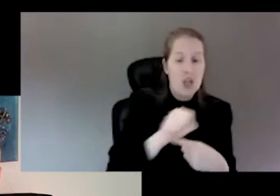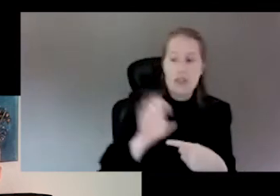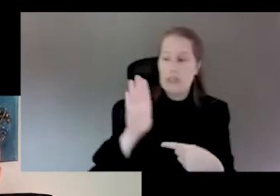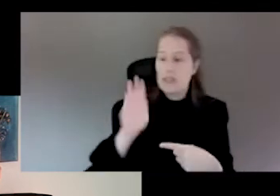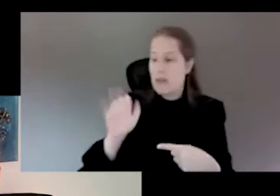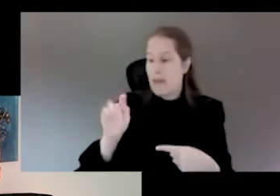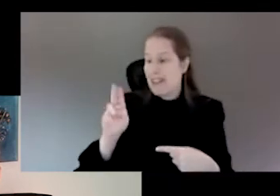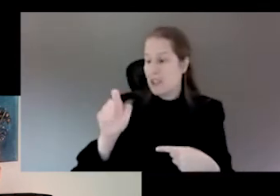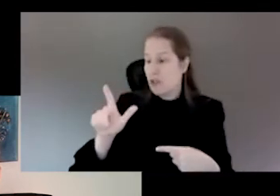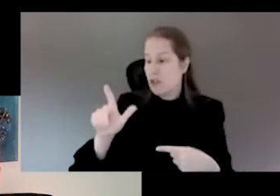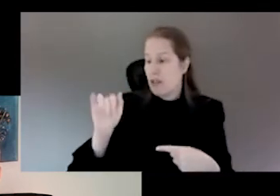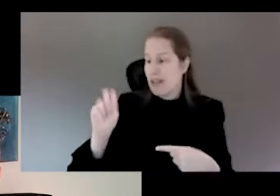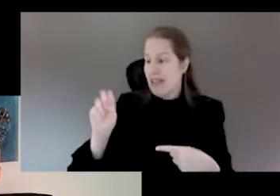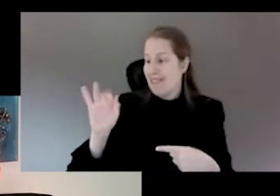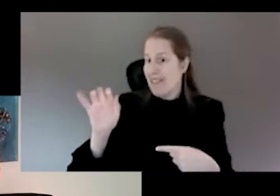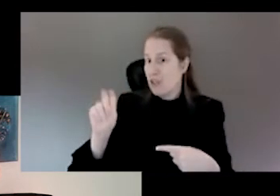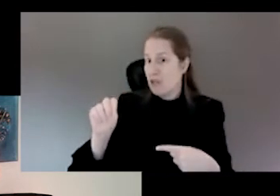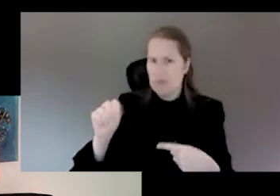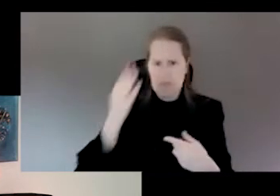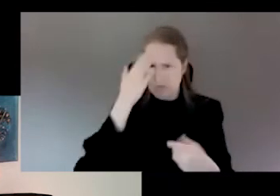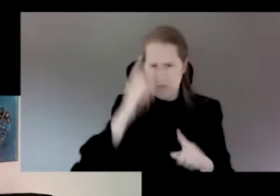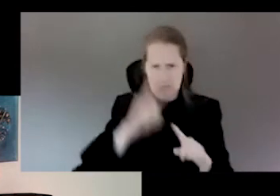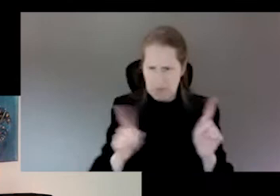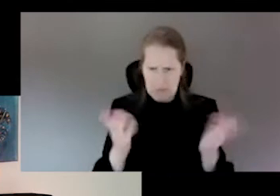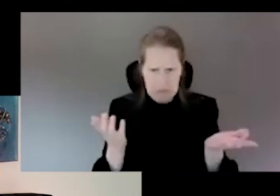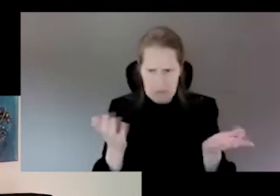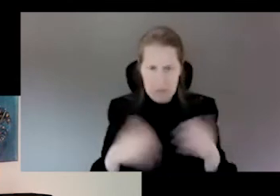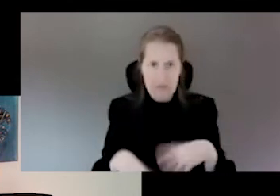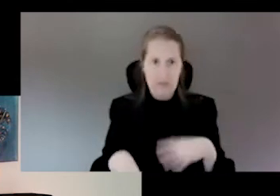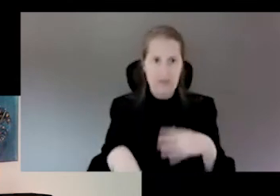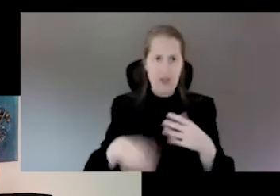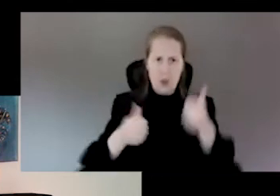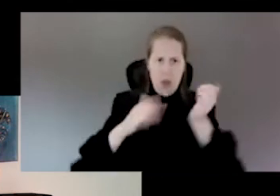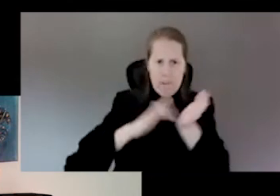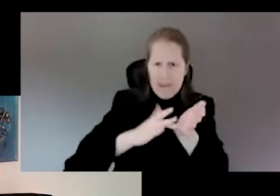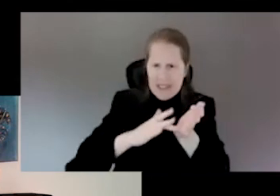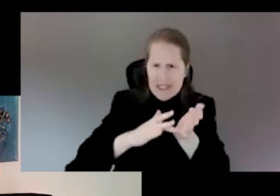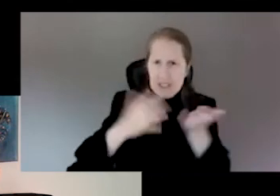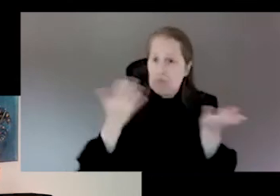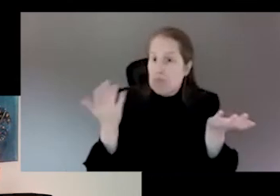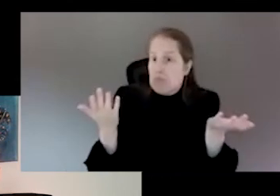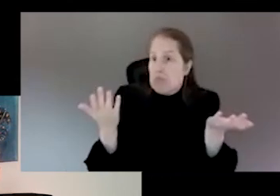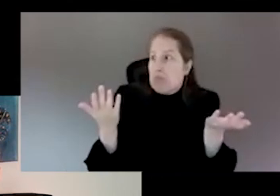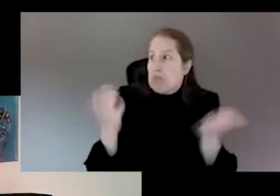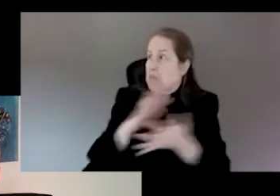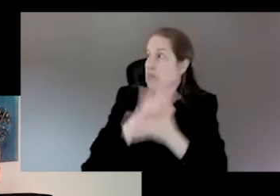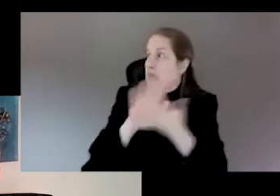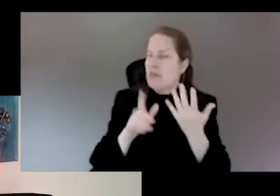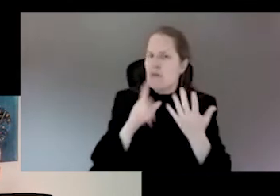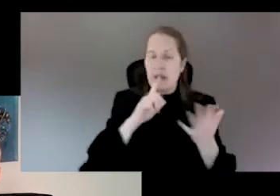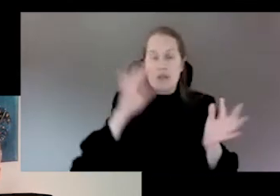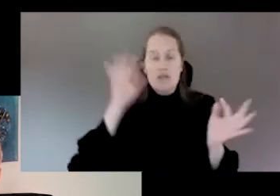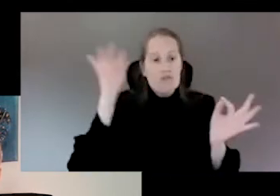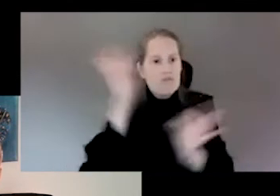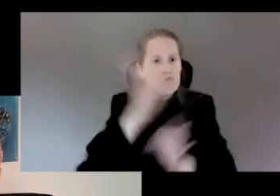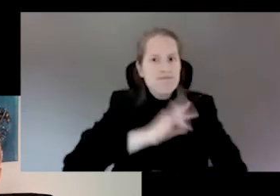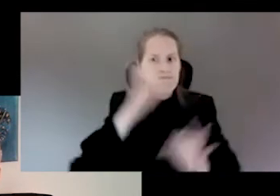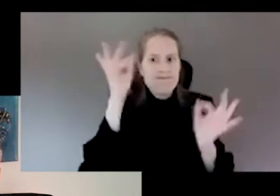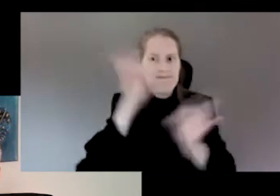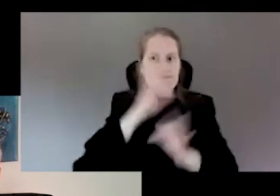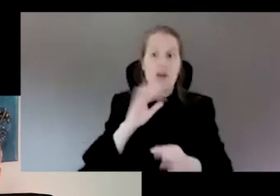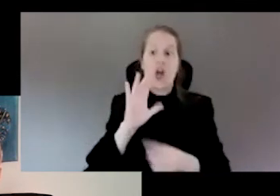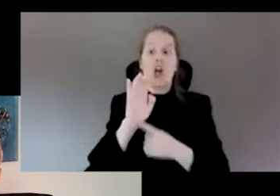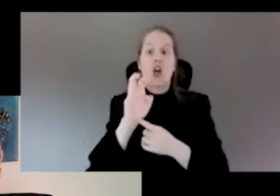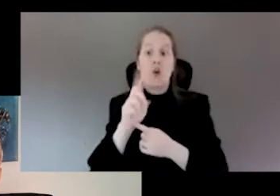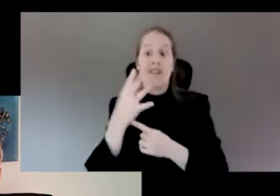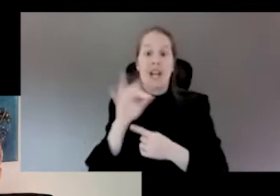infection, didn't know what medicines are available for treatment, and didn't know what COVID-19 really was. There